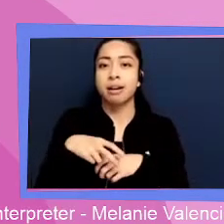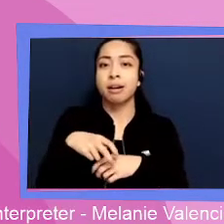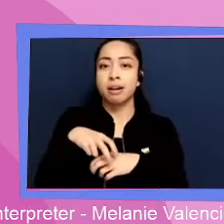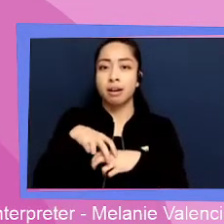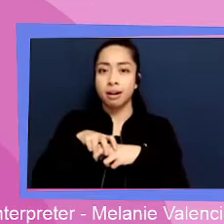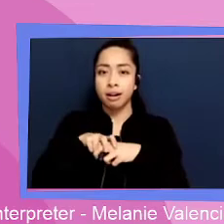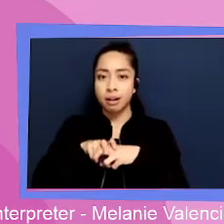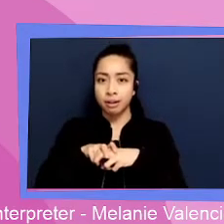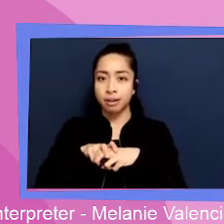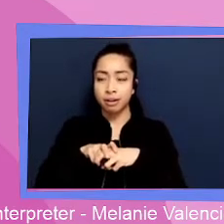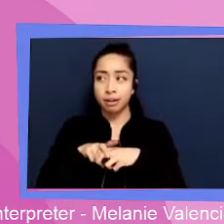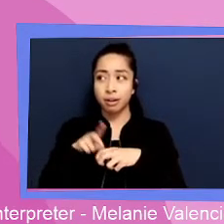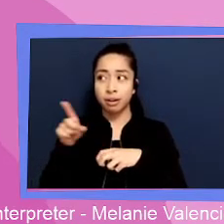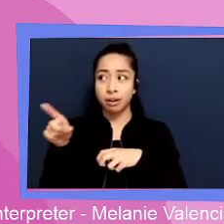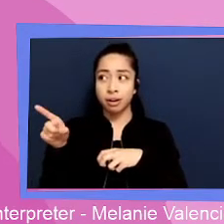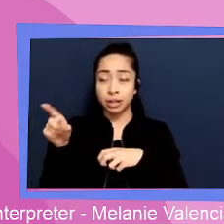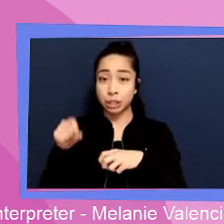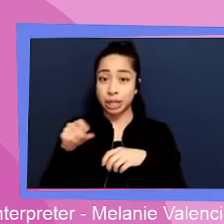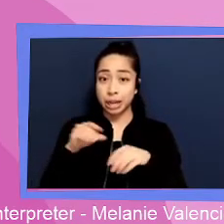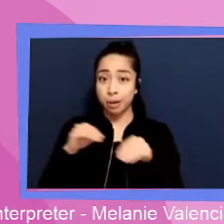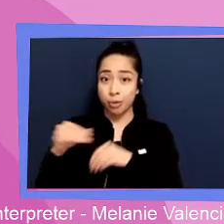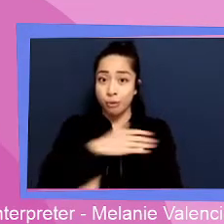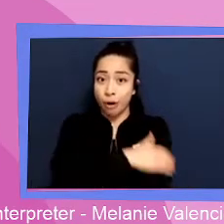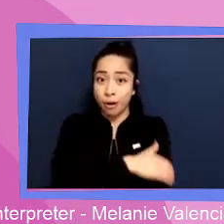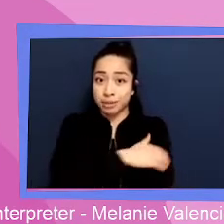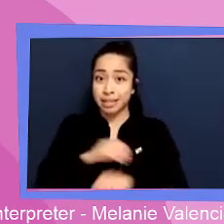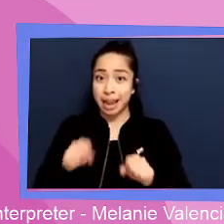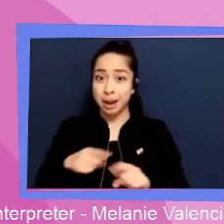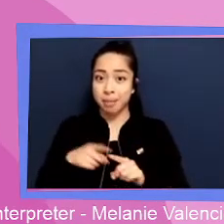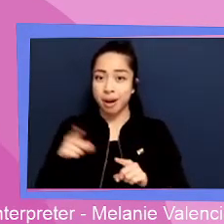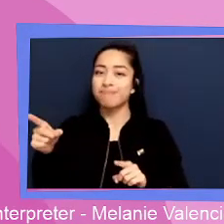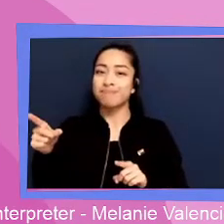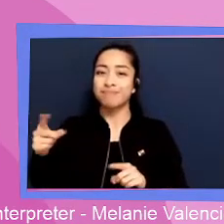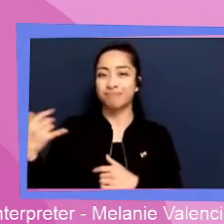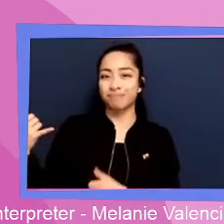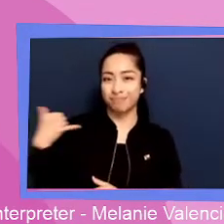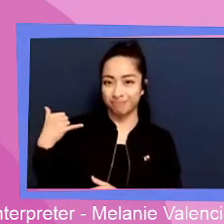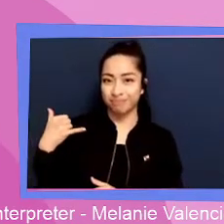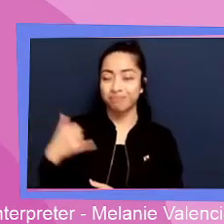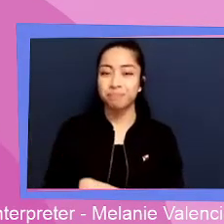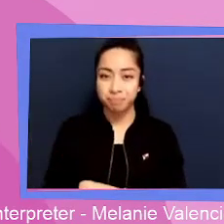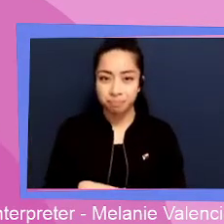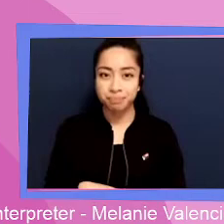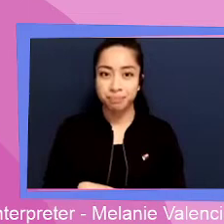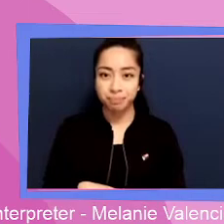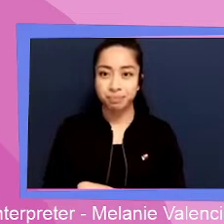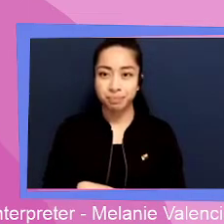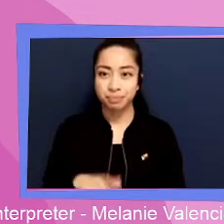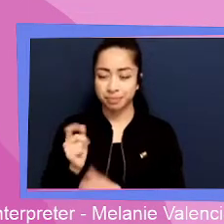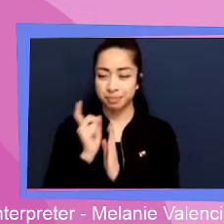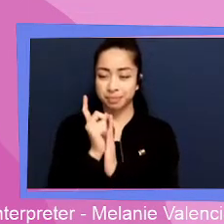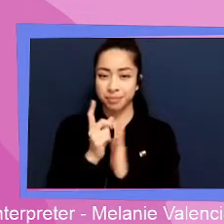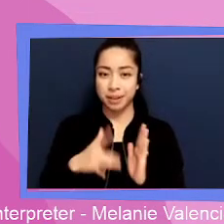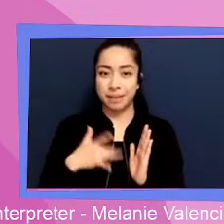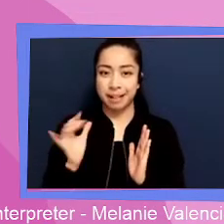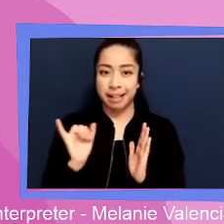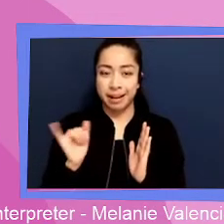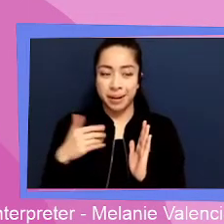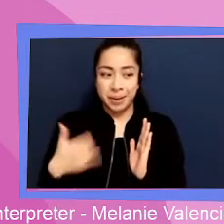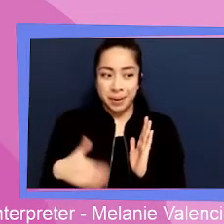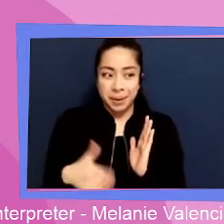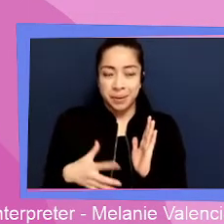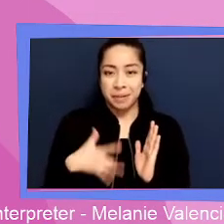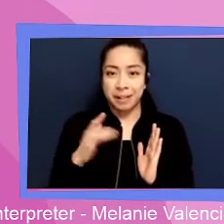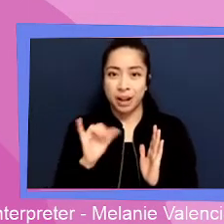of time to move her arm, if she wanted, but apparently Jamie hadn't. It was as though Deanna was reliving her first childhood crush all over